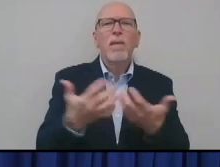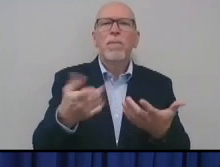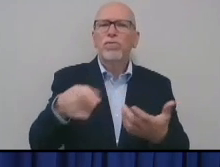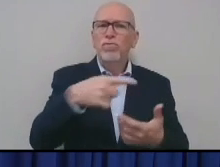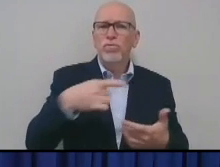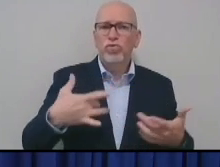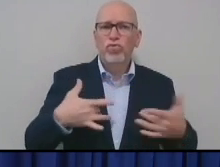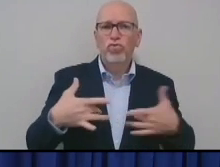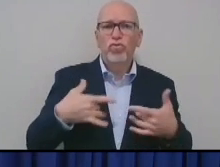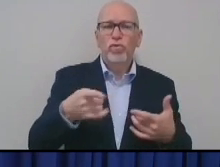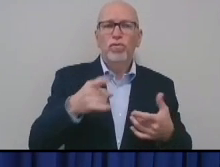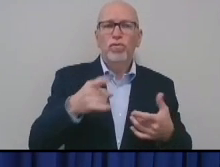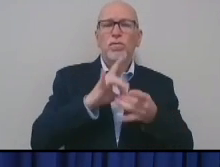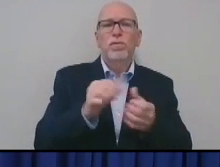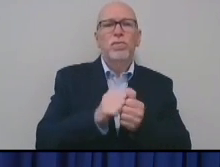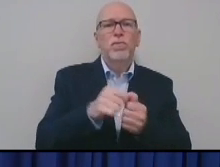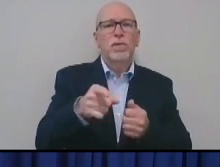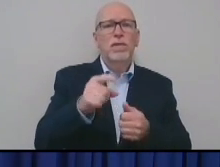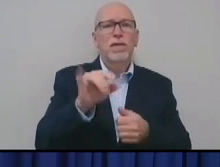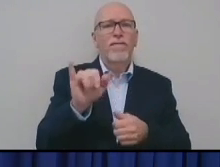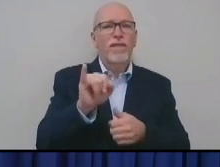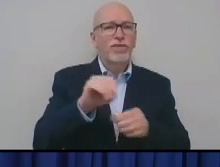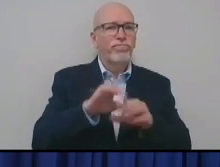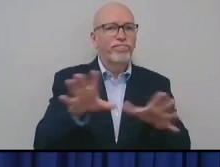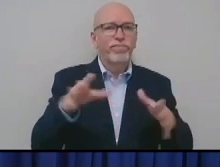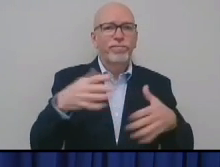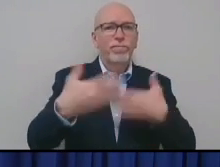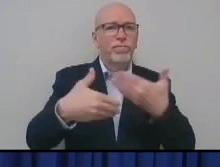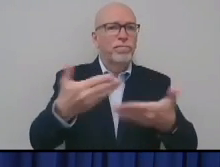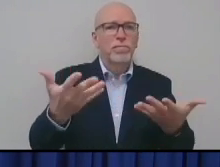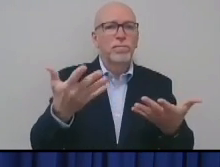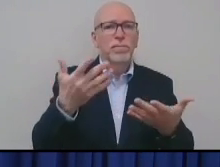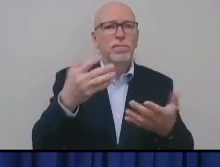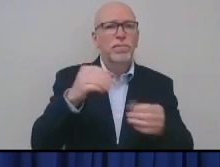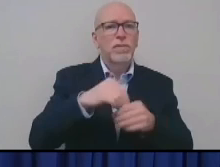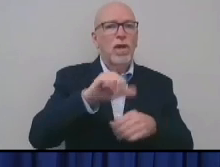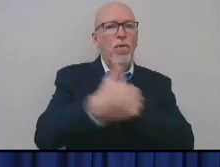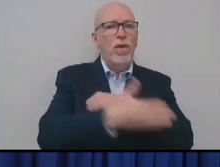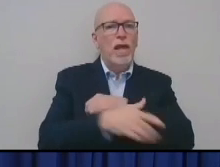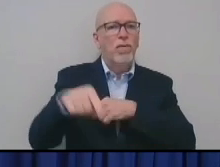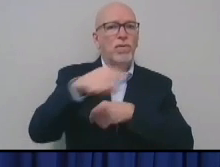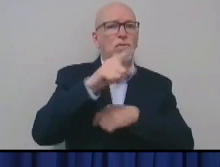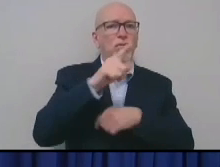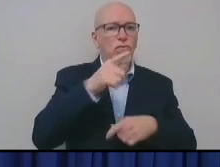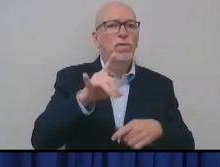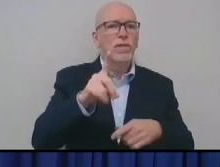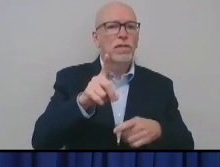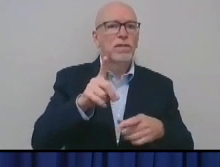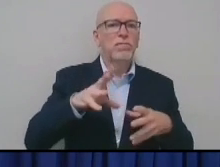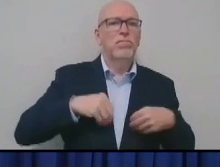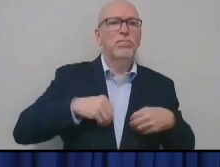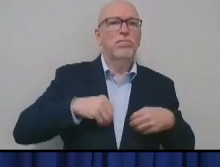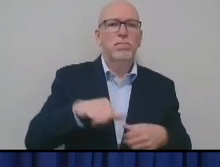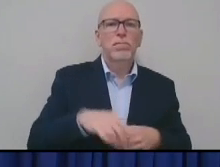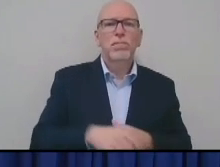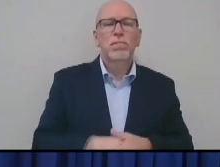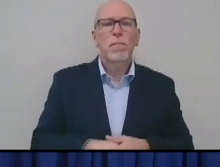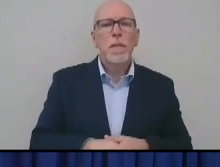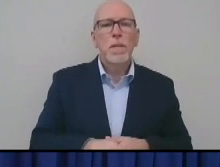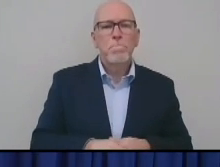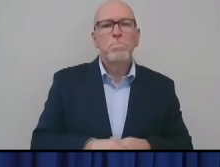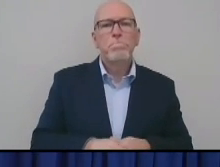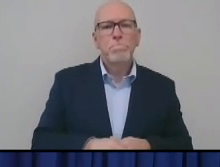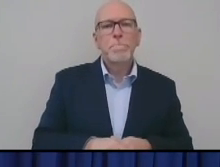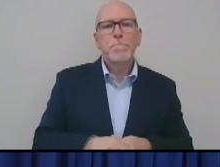it in terms of infection rates going forward in the other counties that did have those orders? Well, I